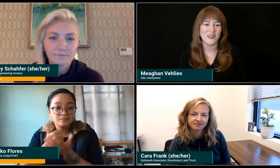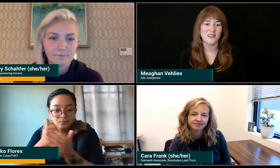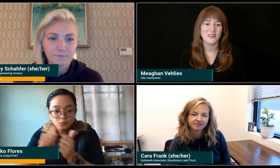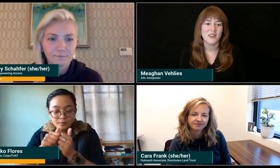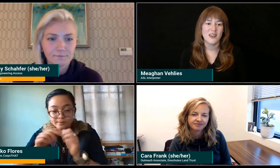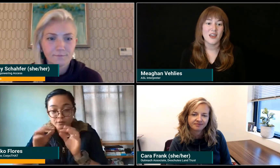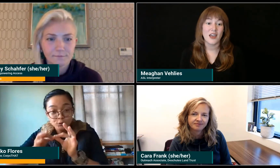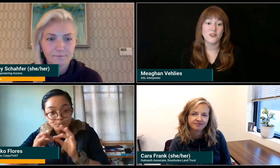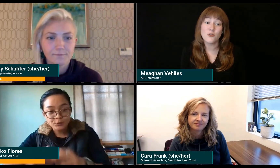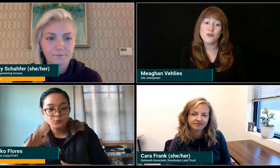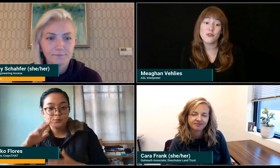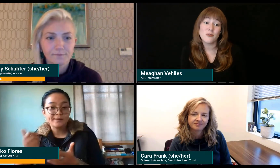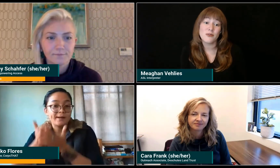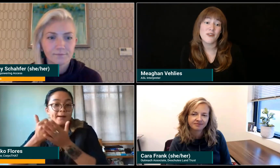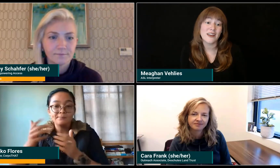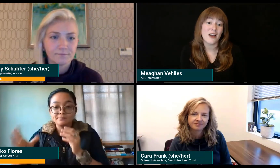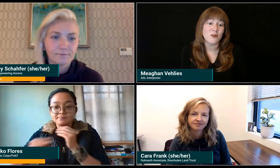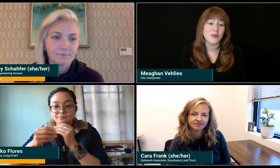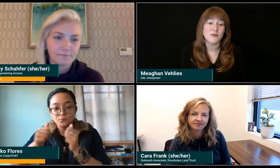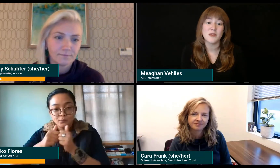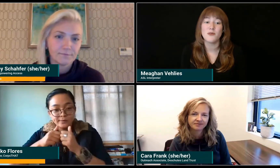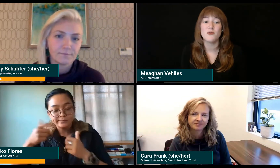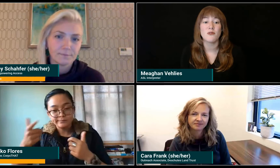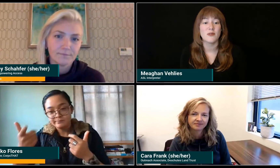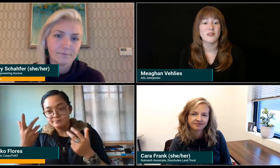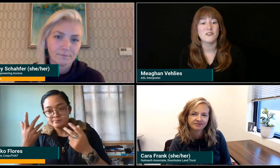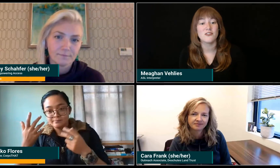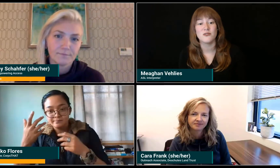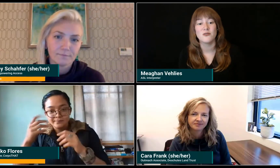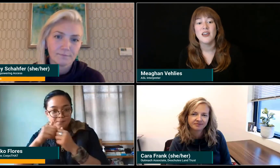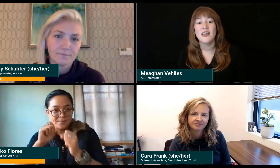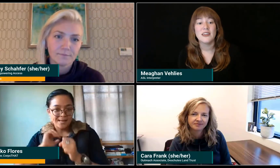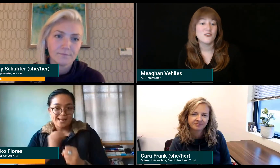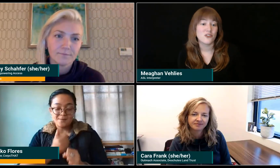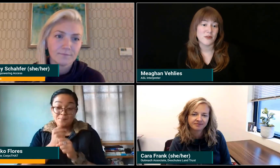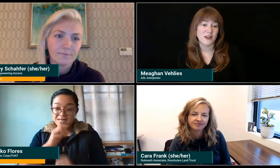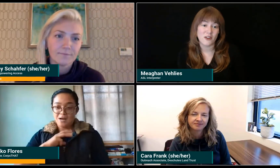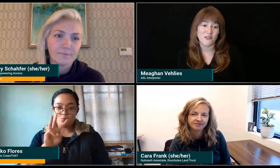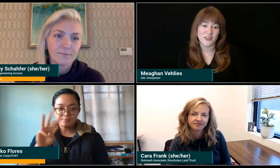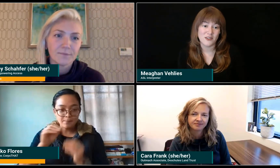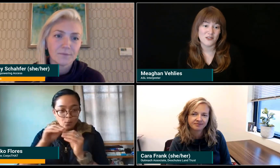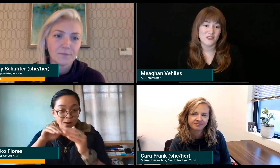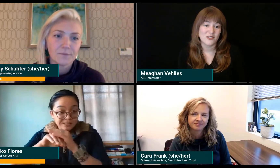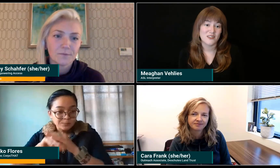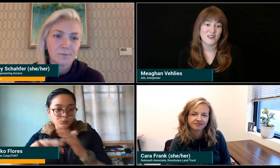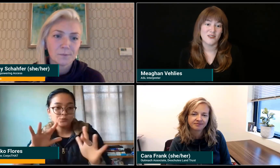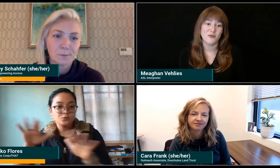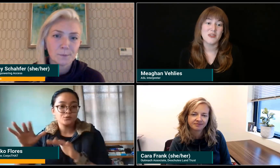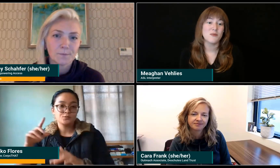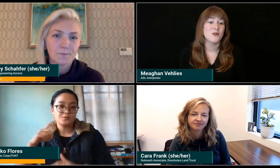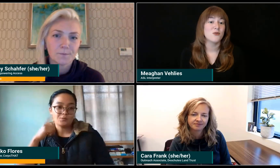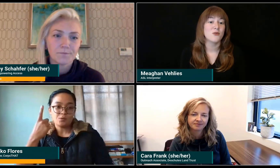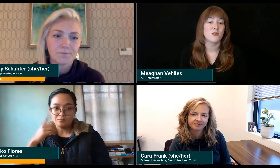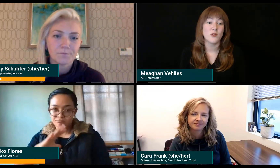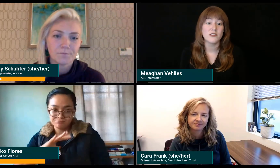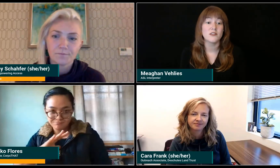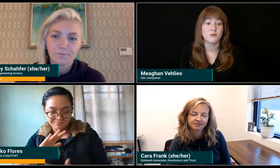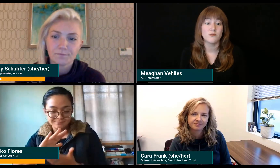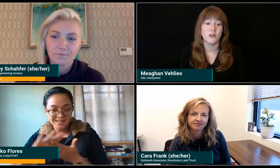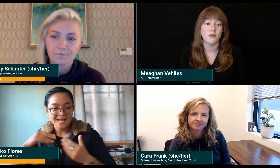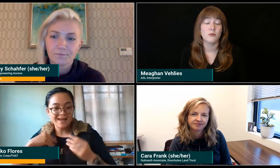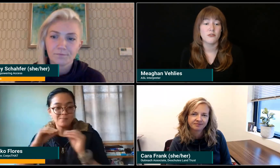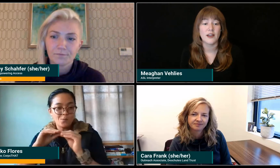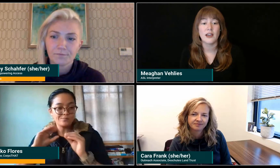supported us, and who could provide help, people who were willing to interpret our videos, people who were willing